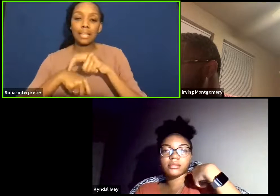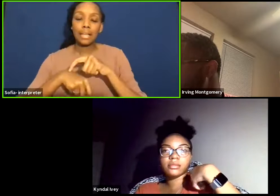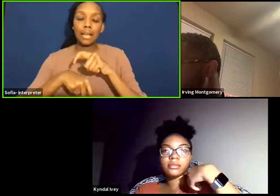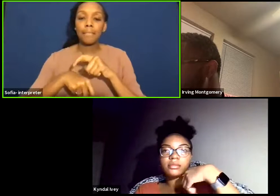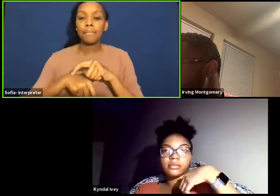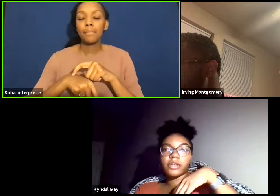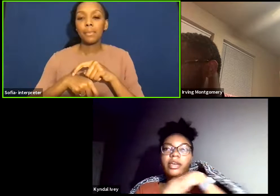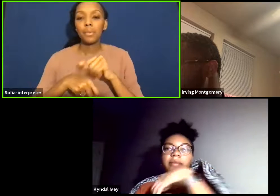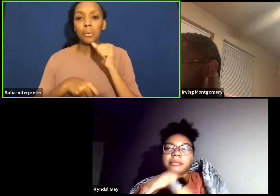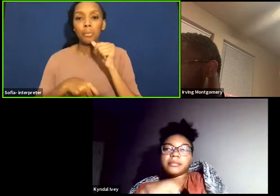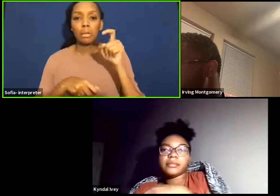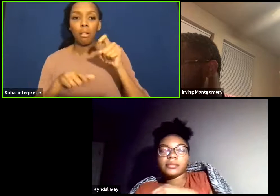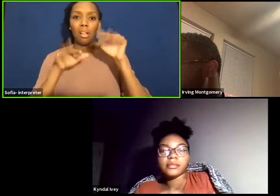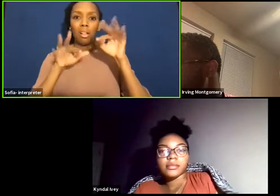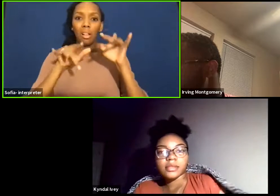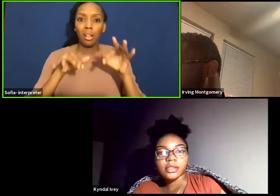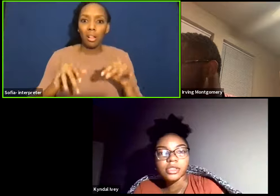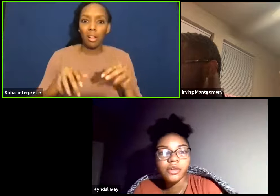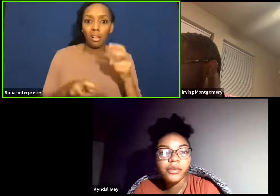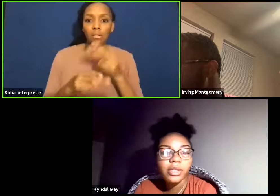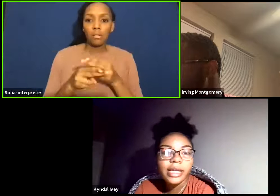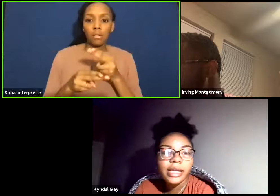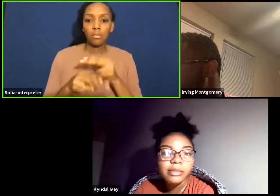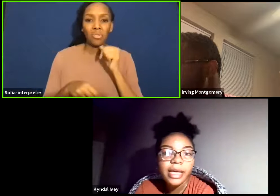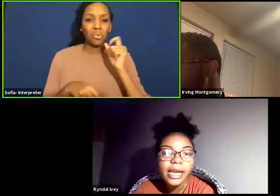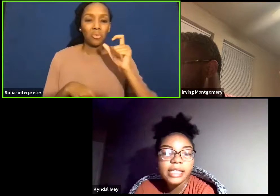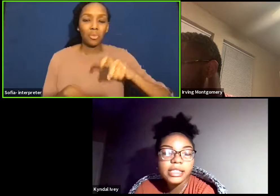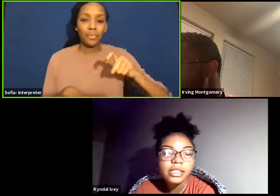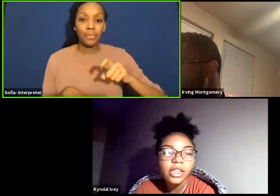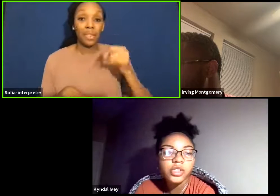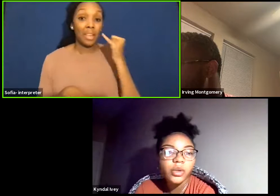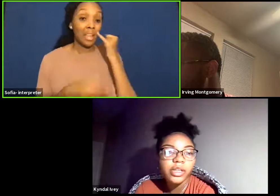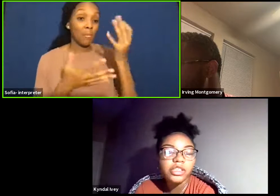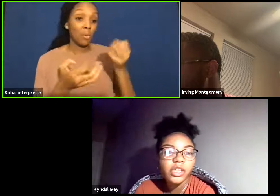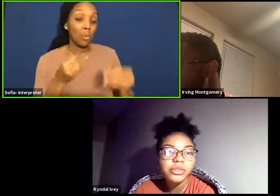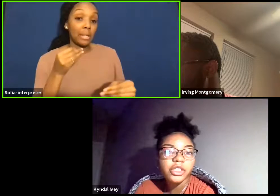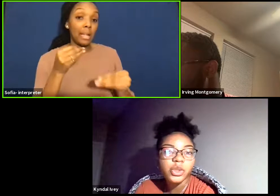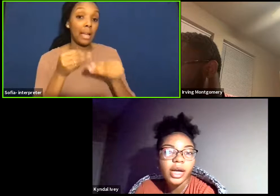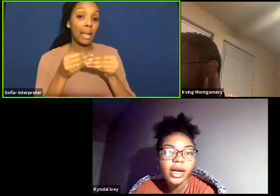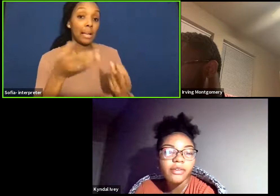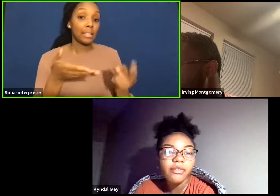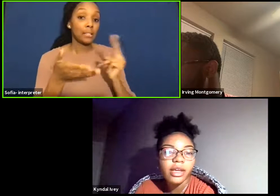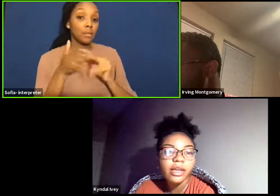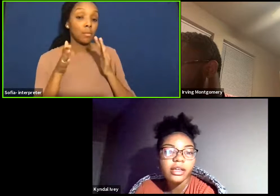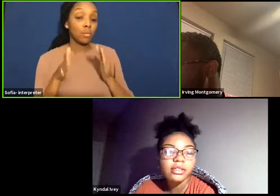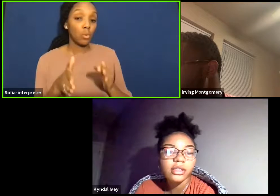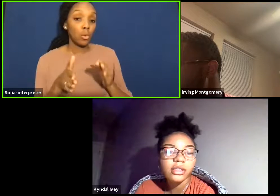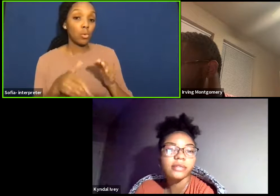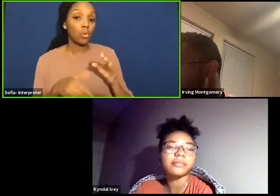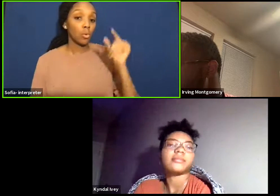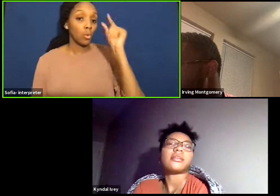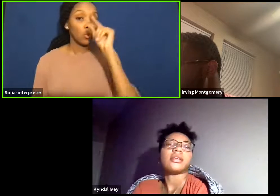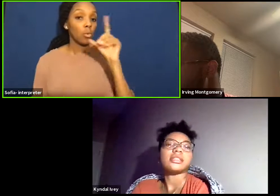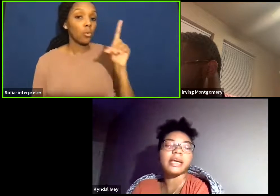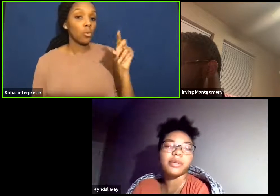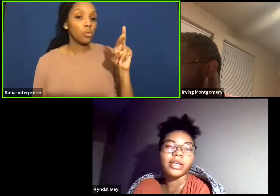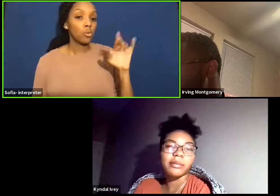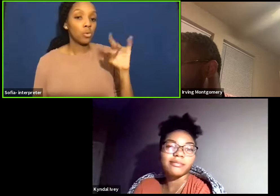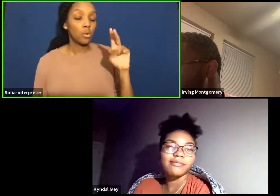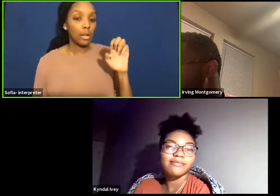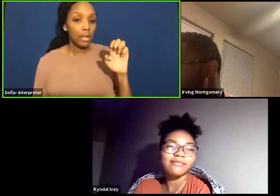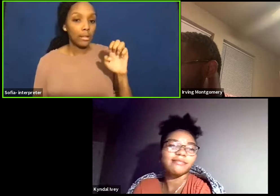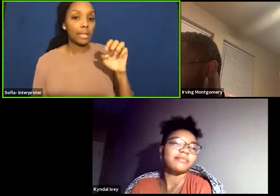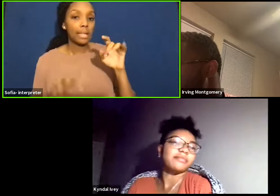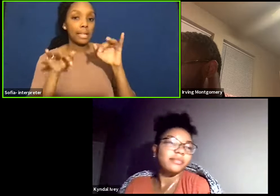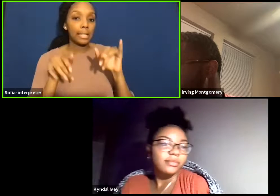names. Okay. So if you would like to be added as a signatory, just go into the drive and type your